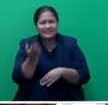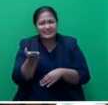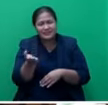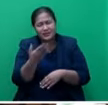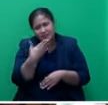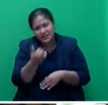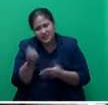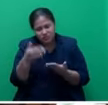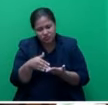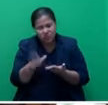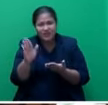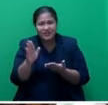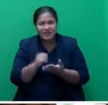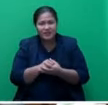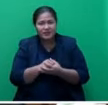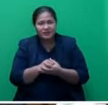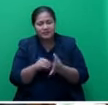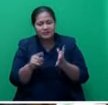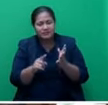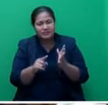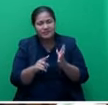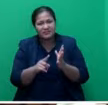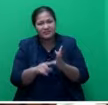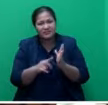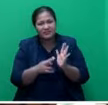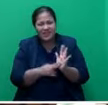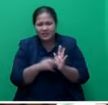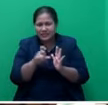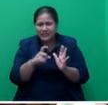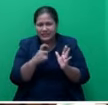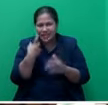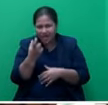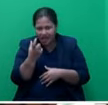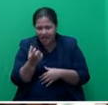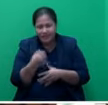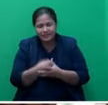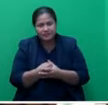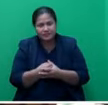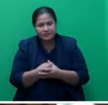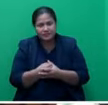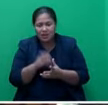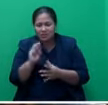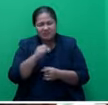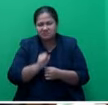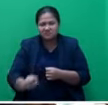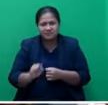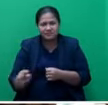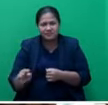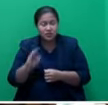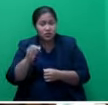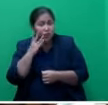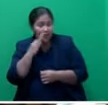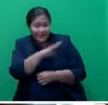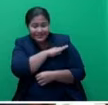UNCAC, United Nations Convention Against Corruption. They refused to do so. When the Bainimarama government was appointed,